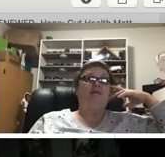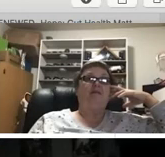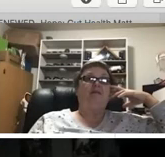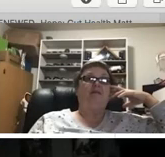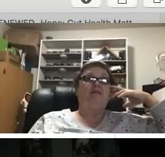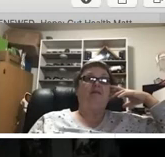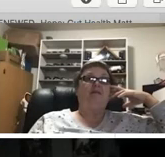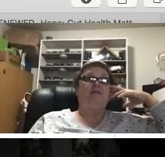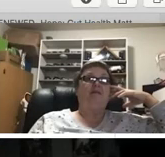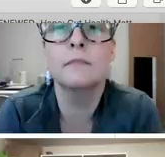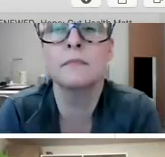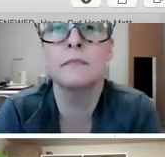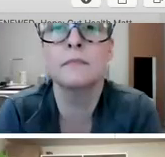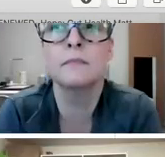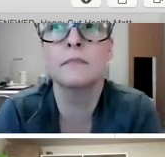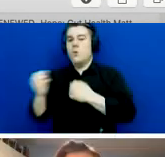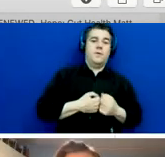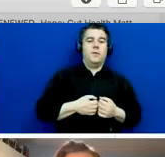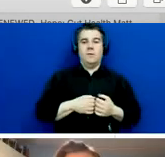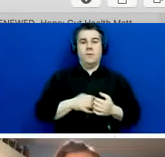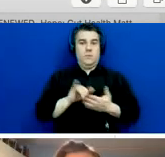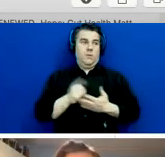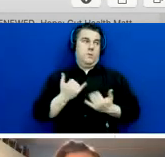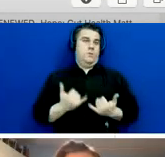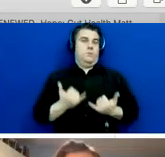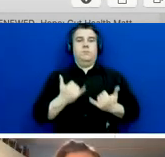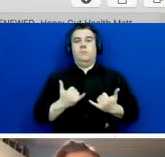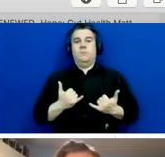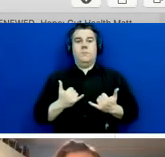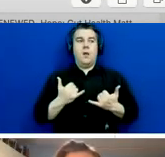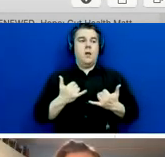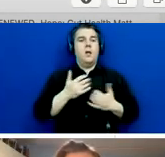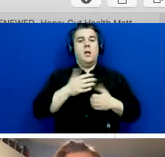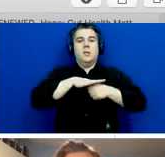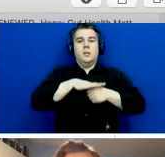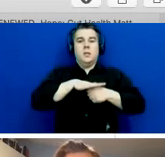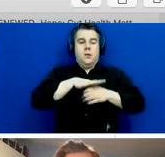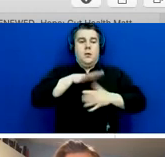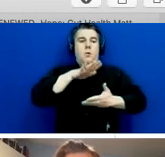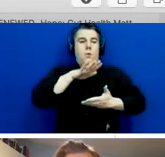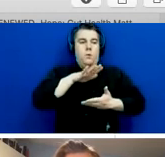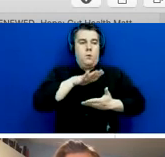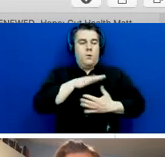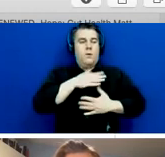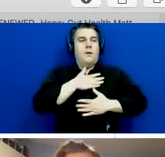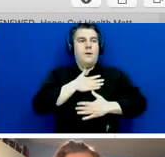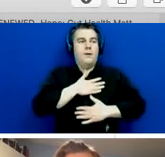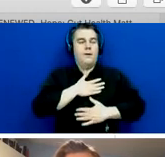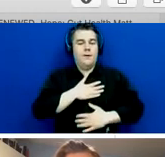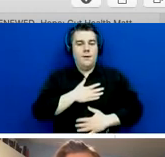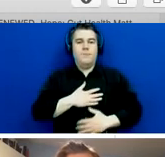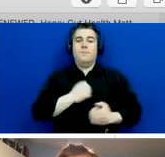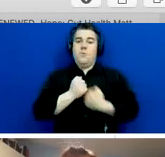in for your family, because just that alone right now can take away just a little bit of anxiety and stress and